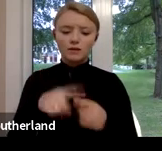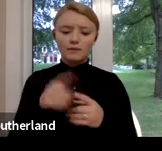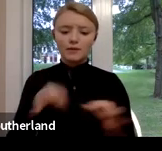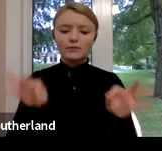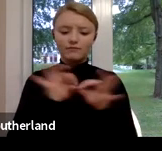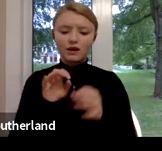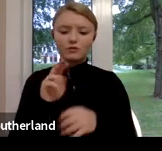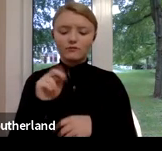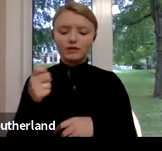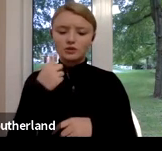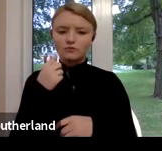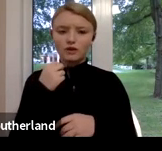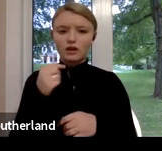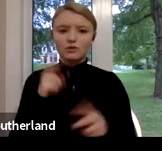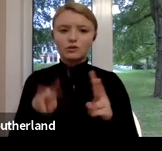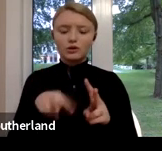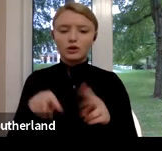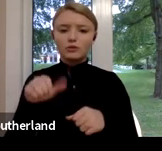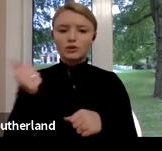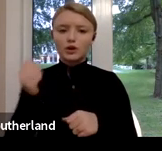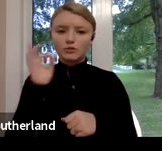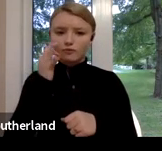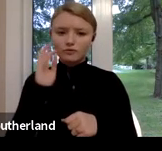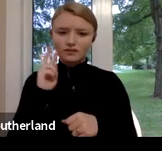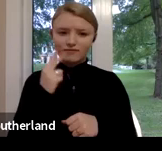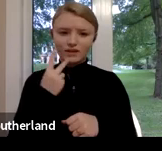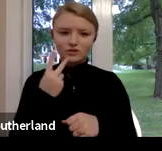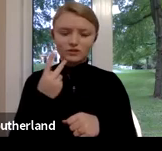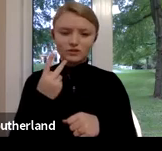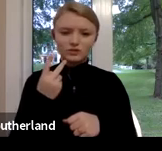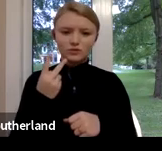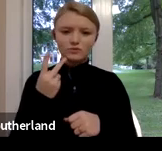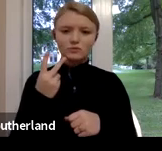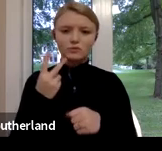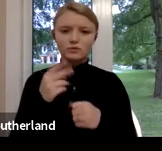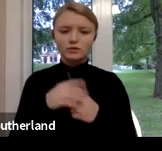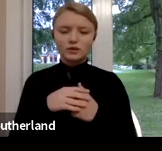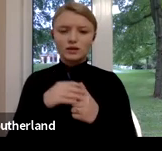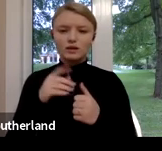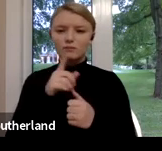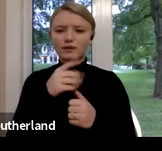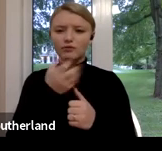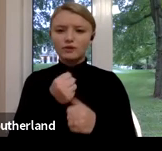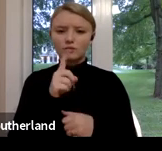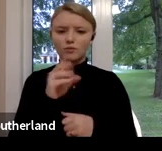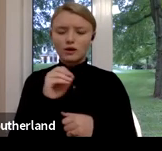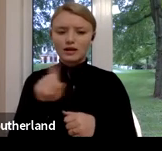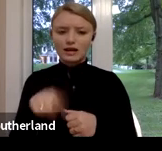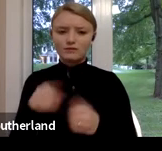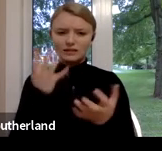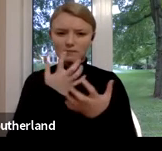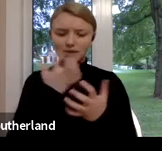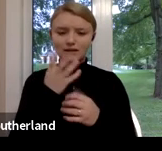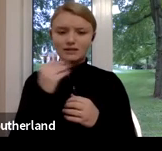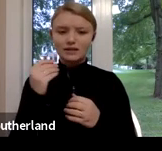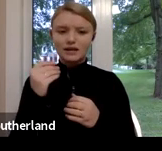other fruits and vegetables that it's equal to in terms of amount in just 1 ounce, it's amazing. And it's so convenient to be